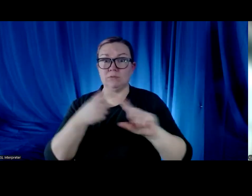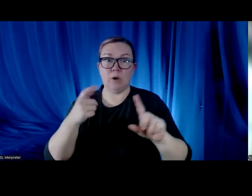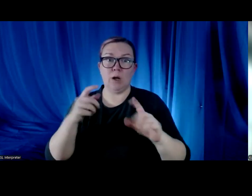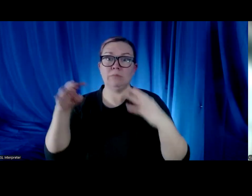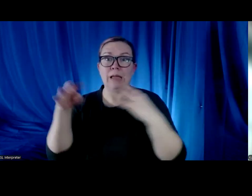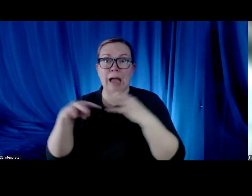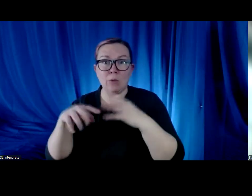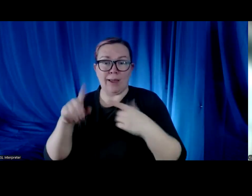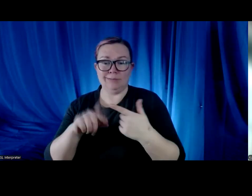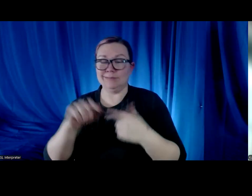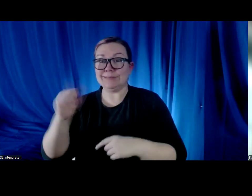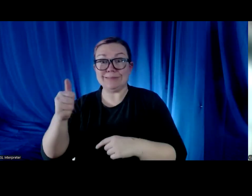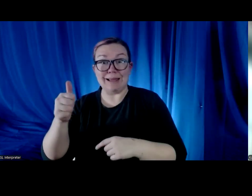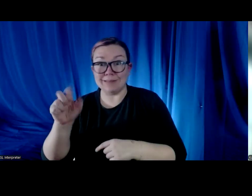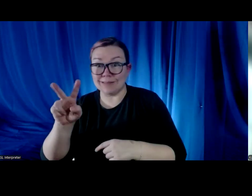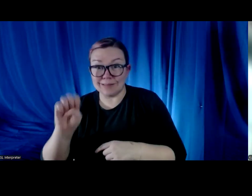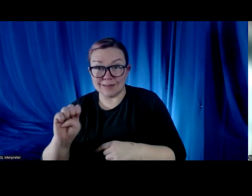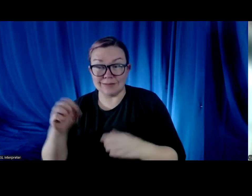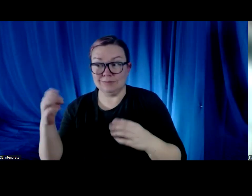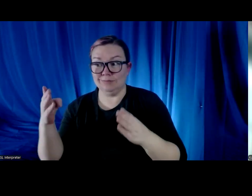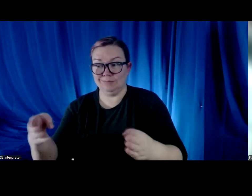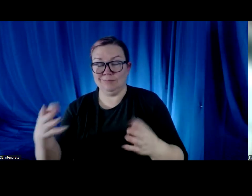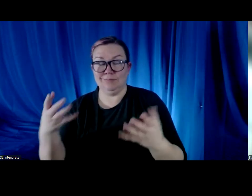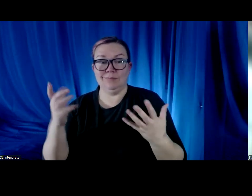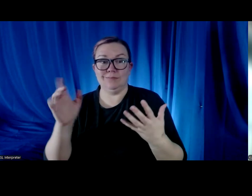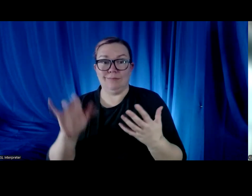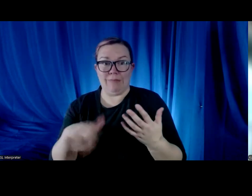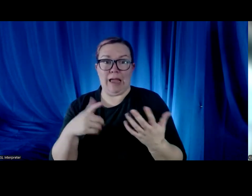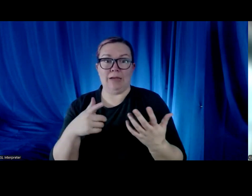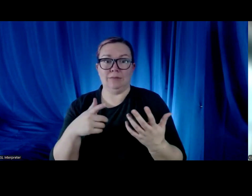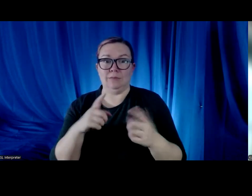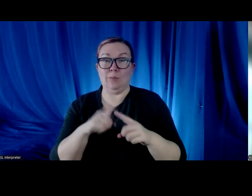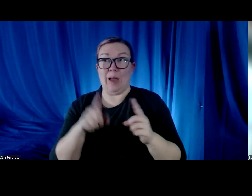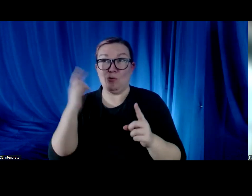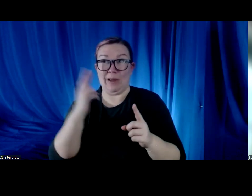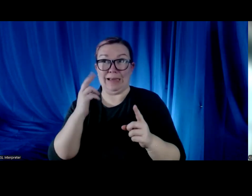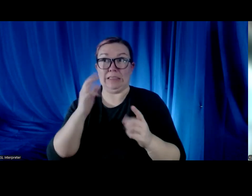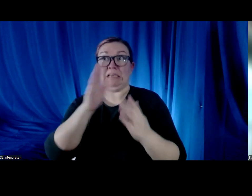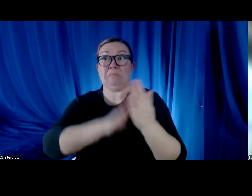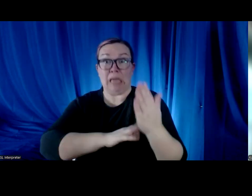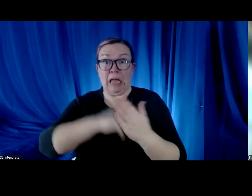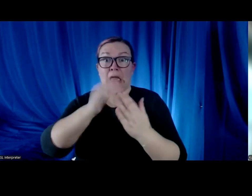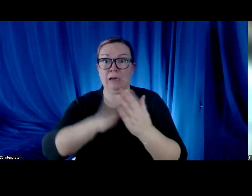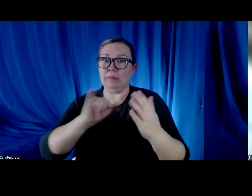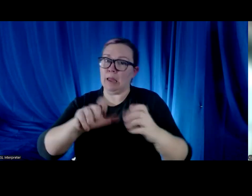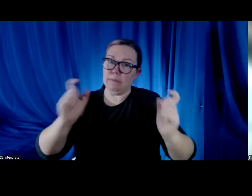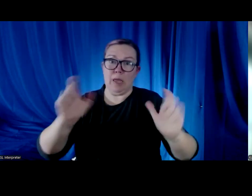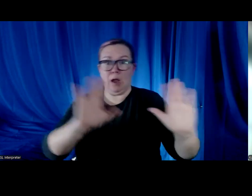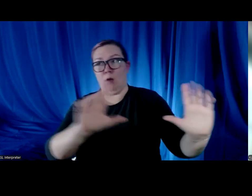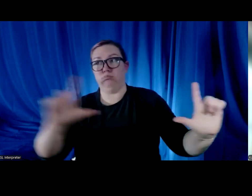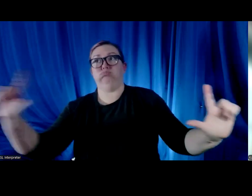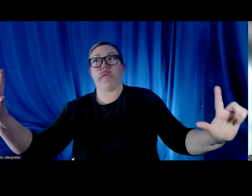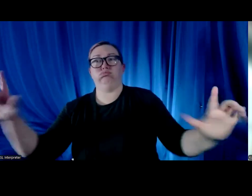10th, but Mhm. realizing how burdensome that work can be for a lot of artists working at that